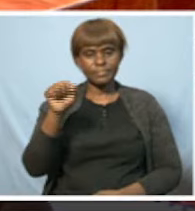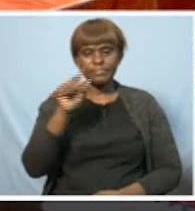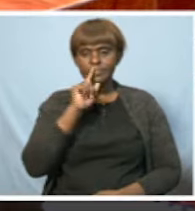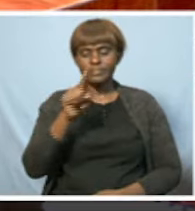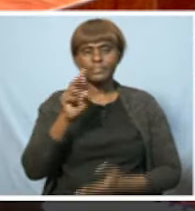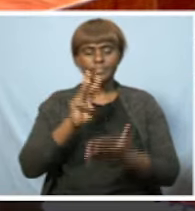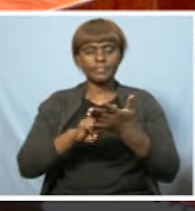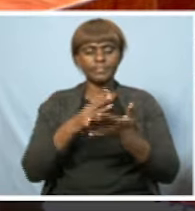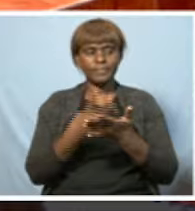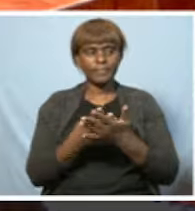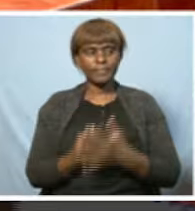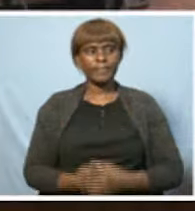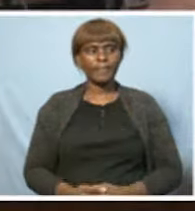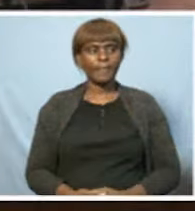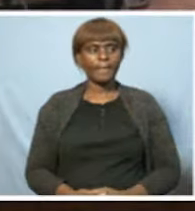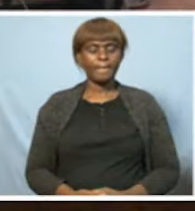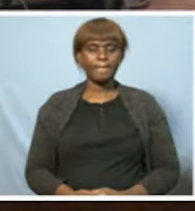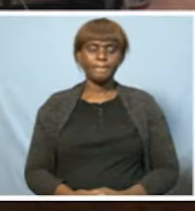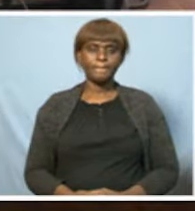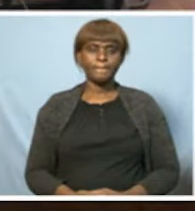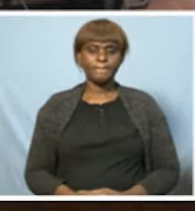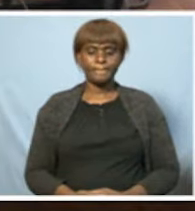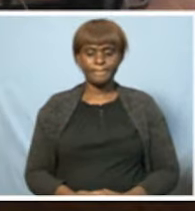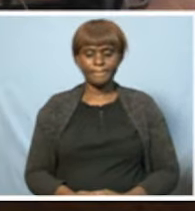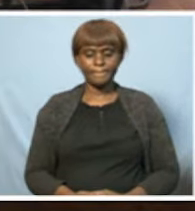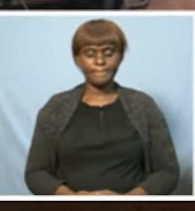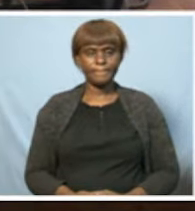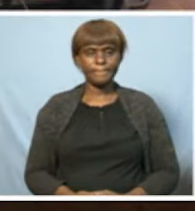witness? Yes, Chair.